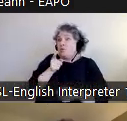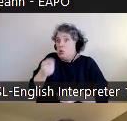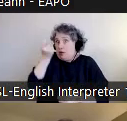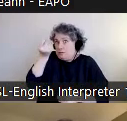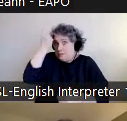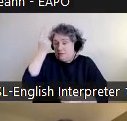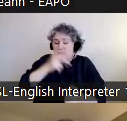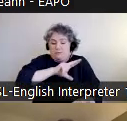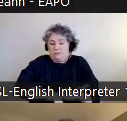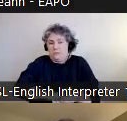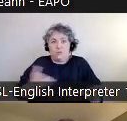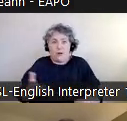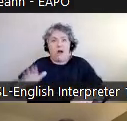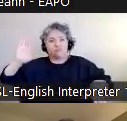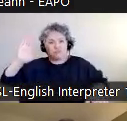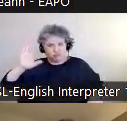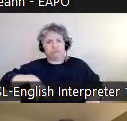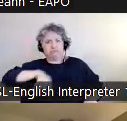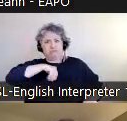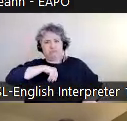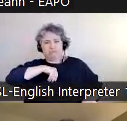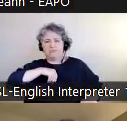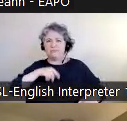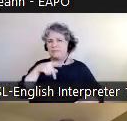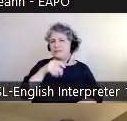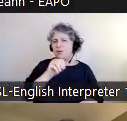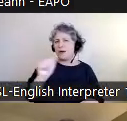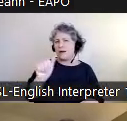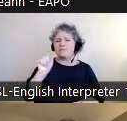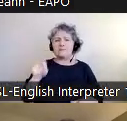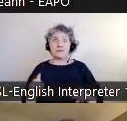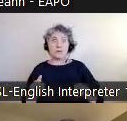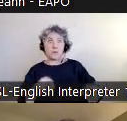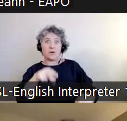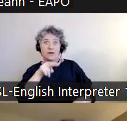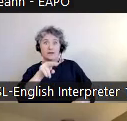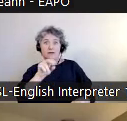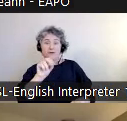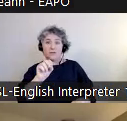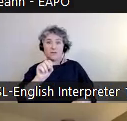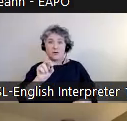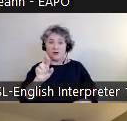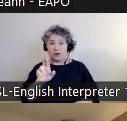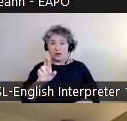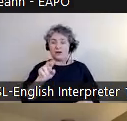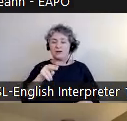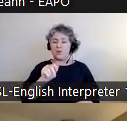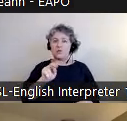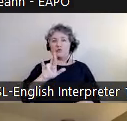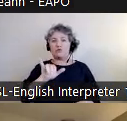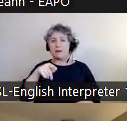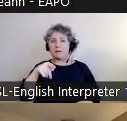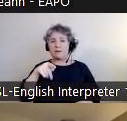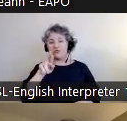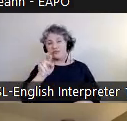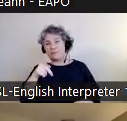you're swearing to it. So your power of attorney actually doesn't need to go to a notary public. You can have two witnesses